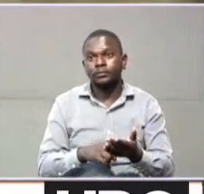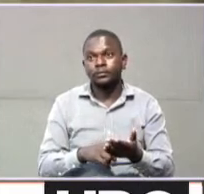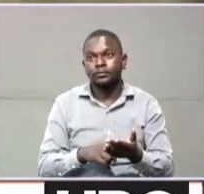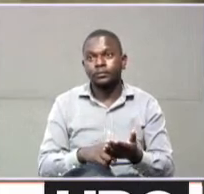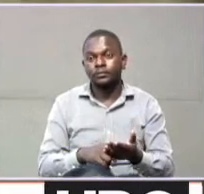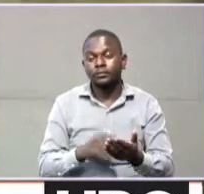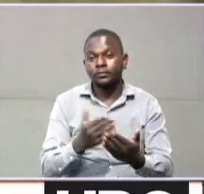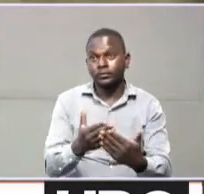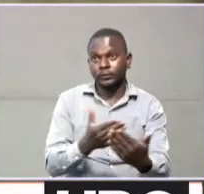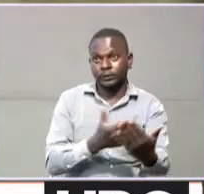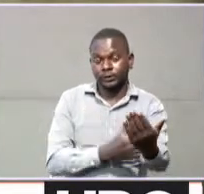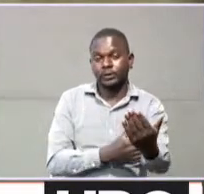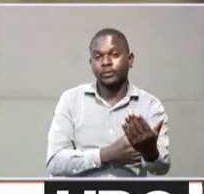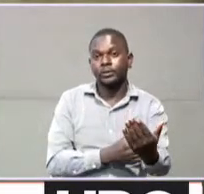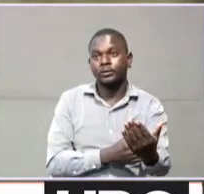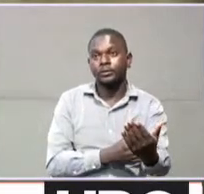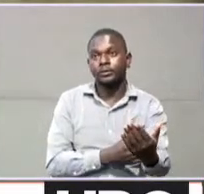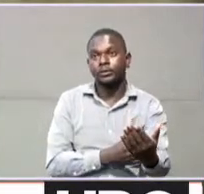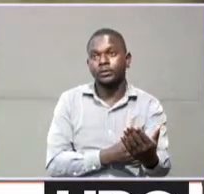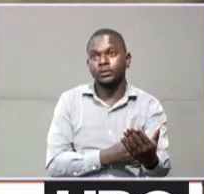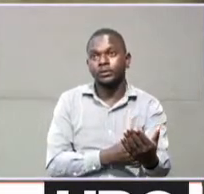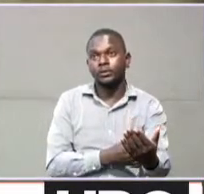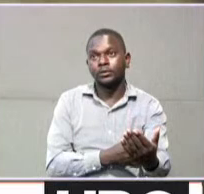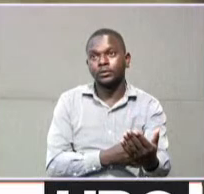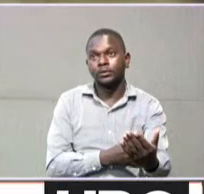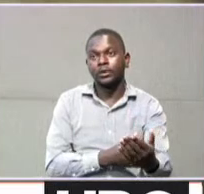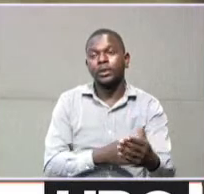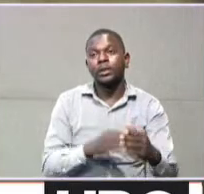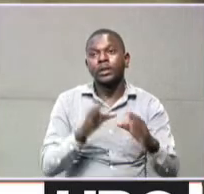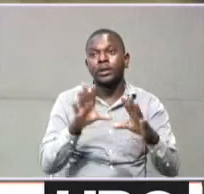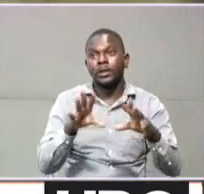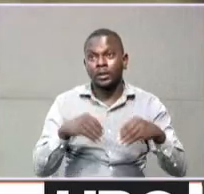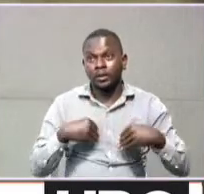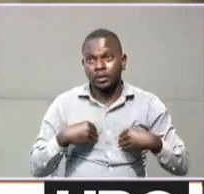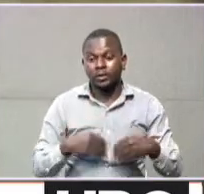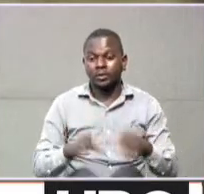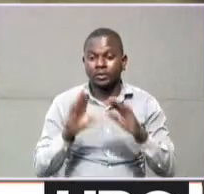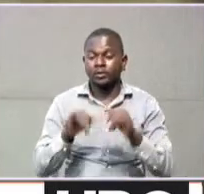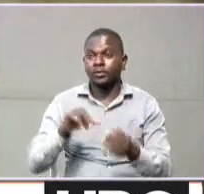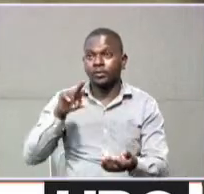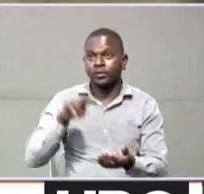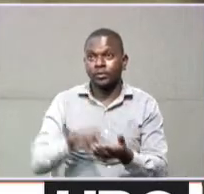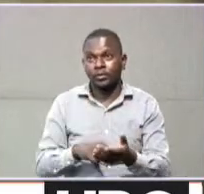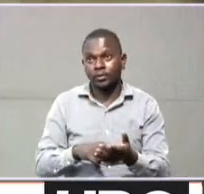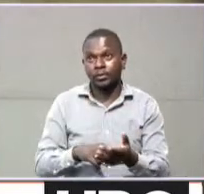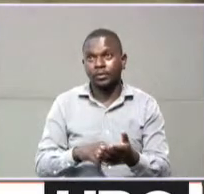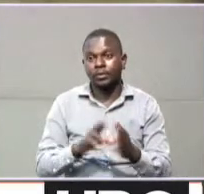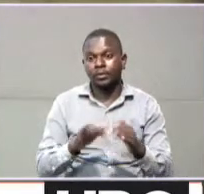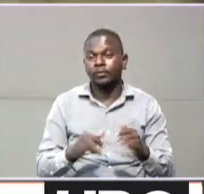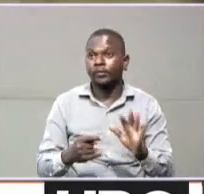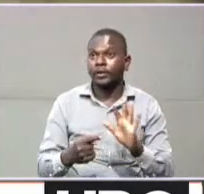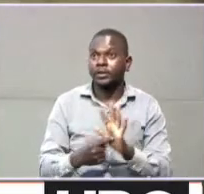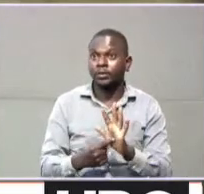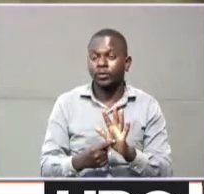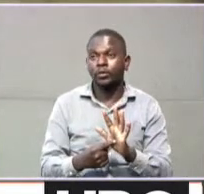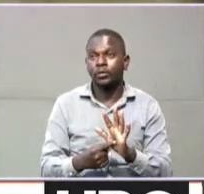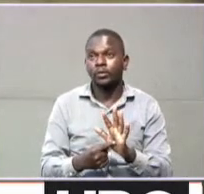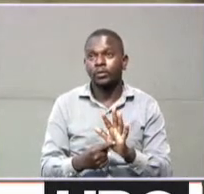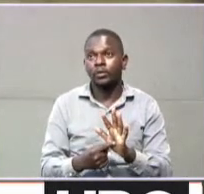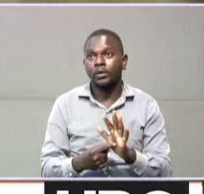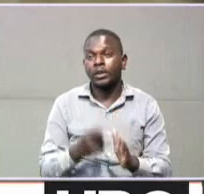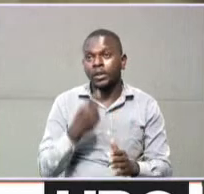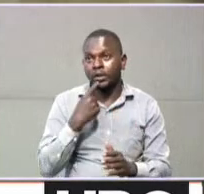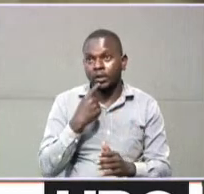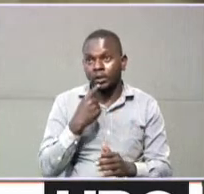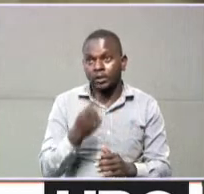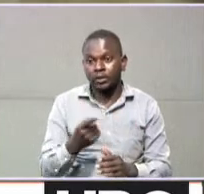in this statement that we cannot allow to remain on the record of the house for example when you